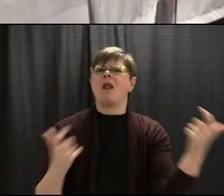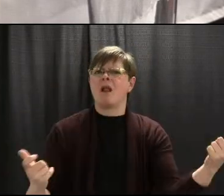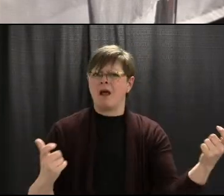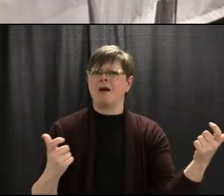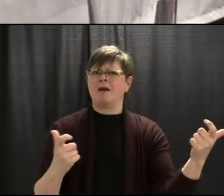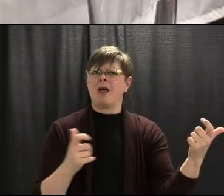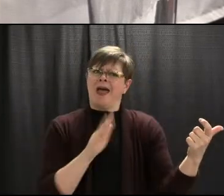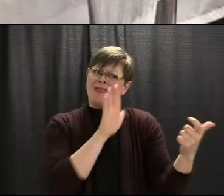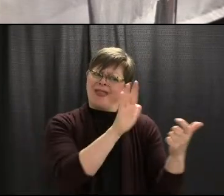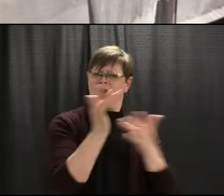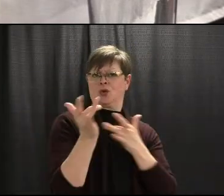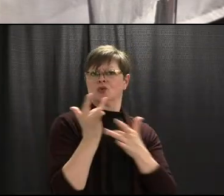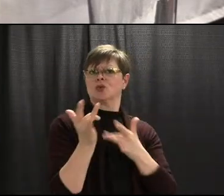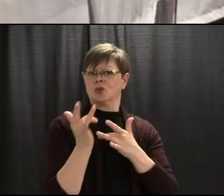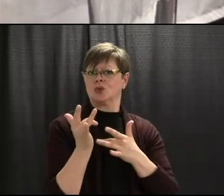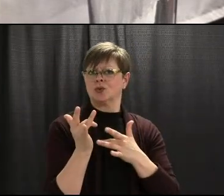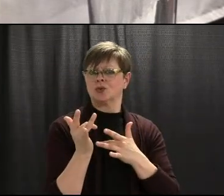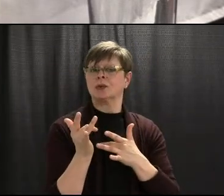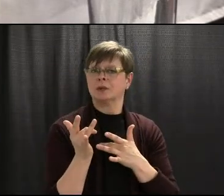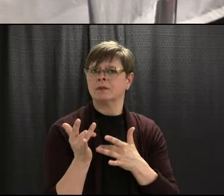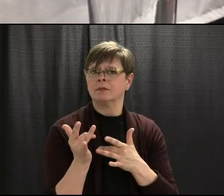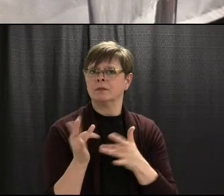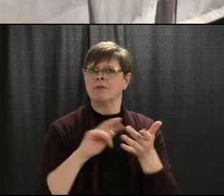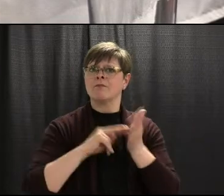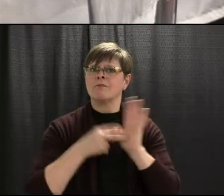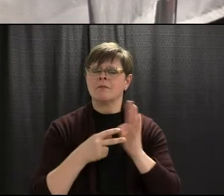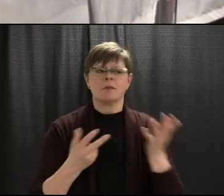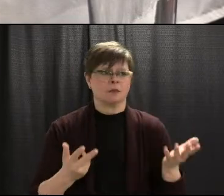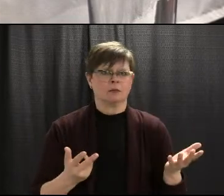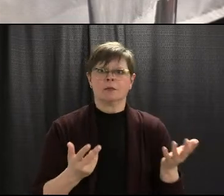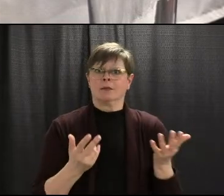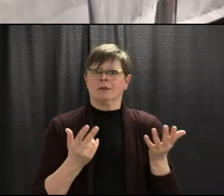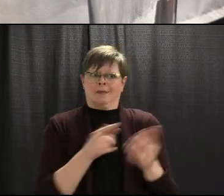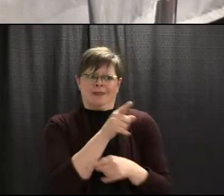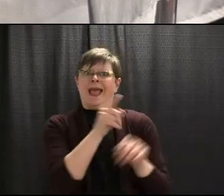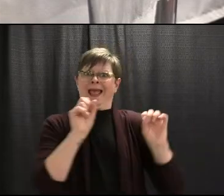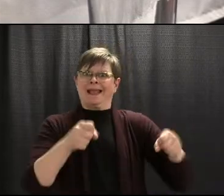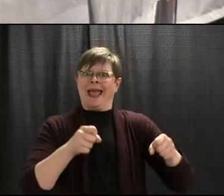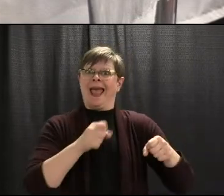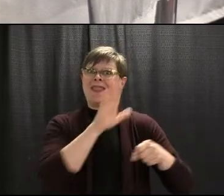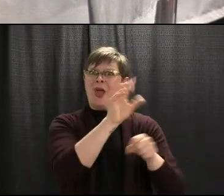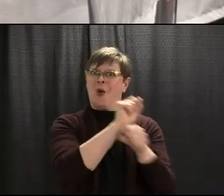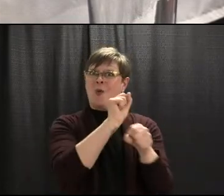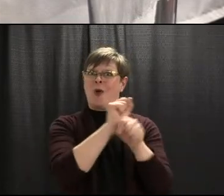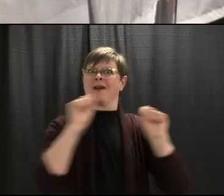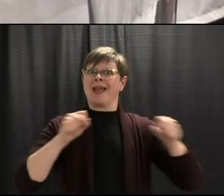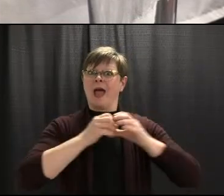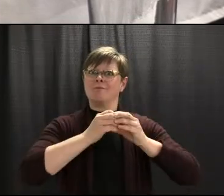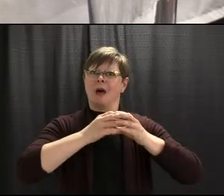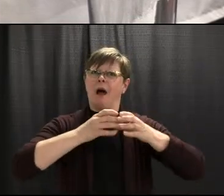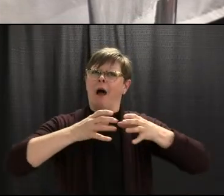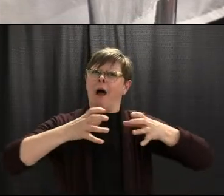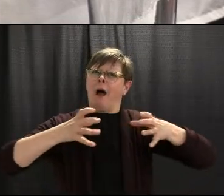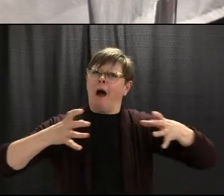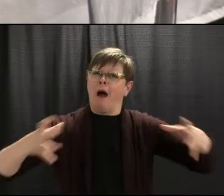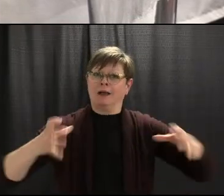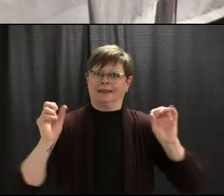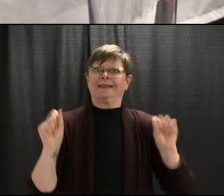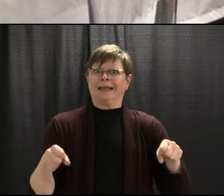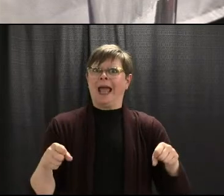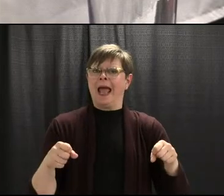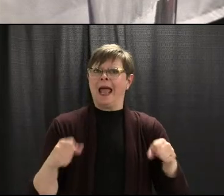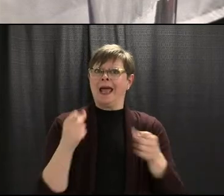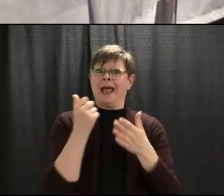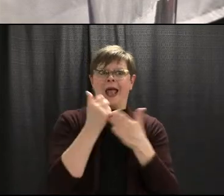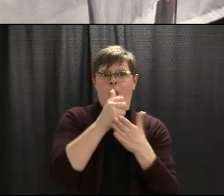etc. And that allow them to increase the scope of their practice as we increase the scope of practice of all those